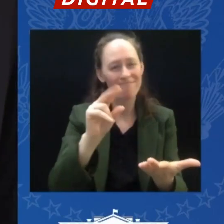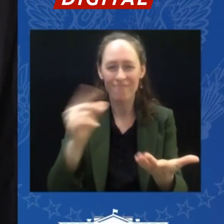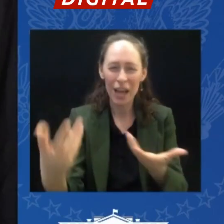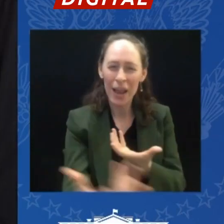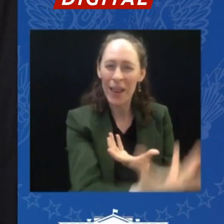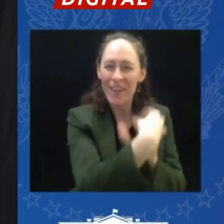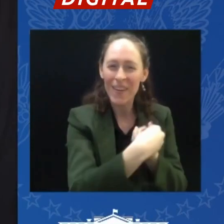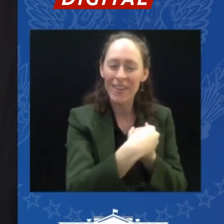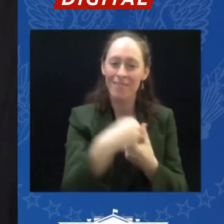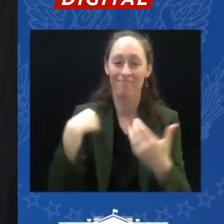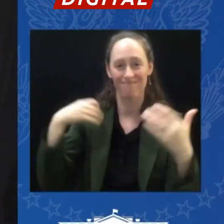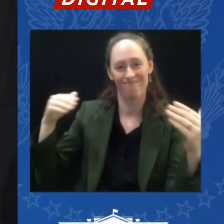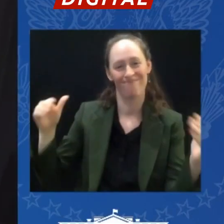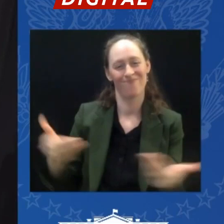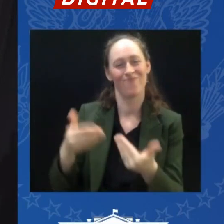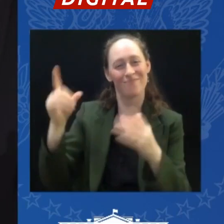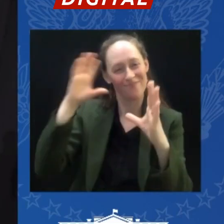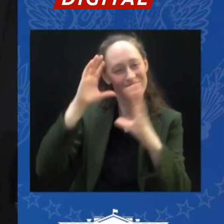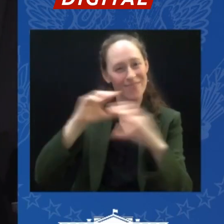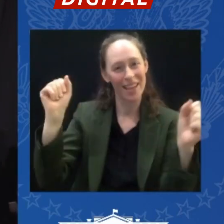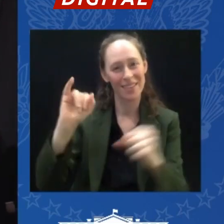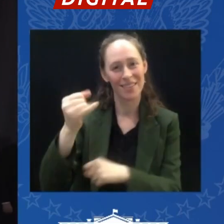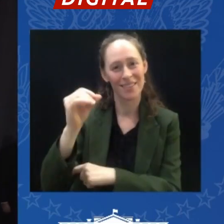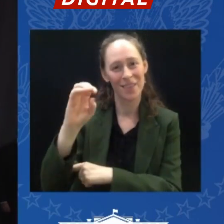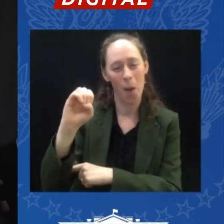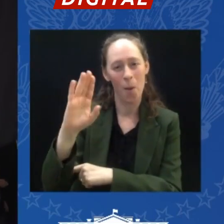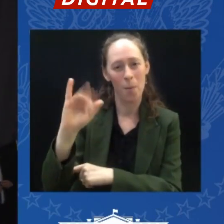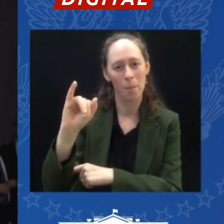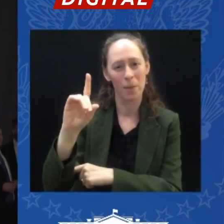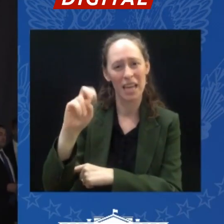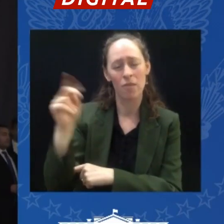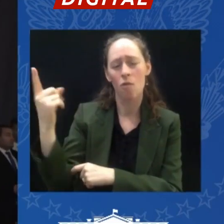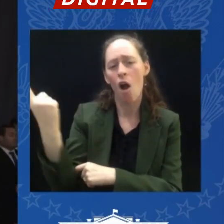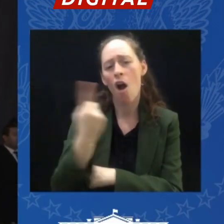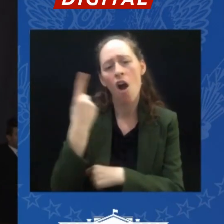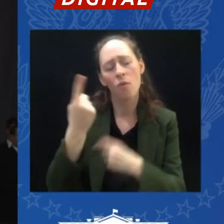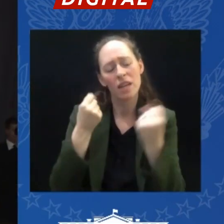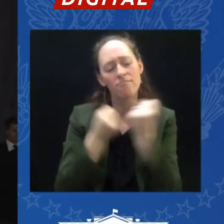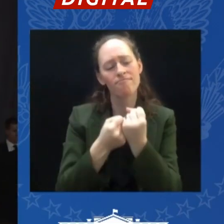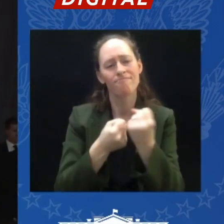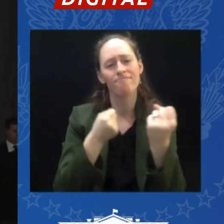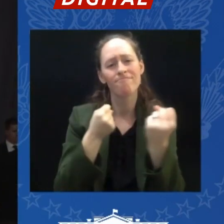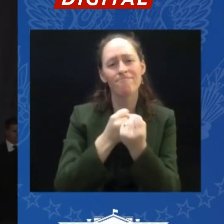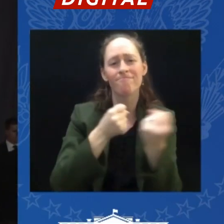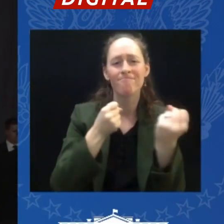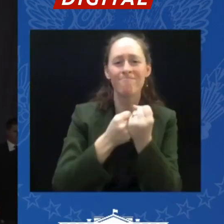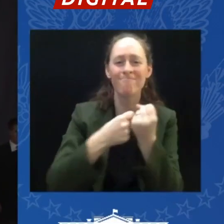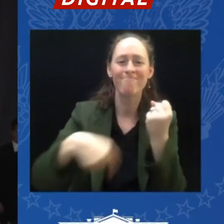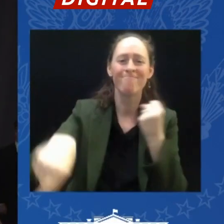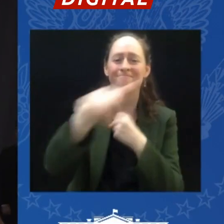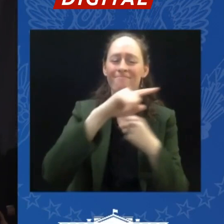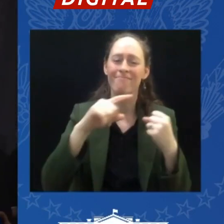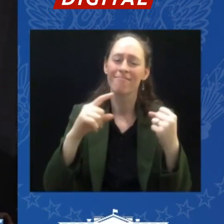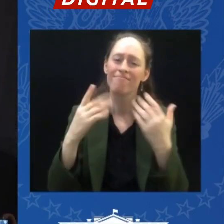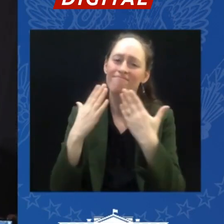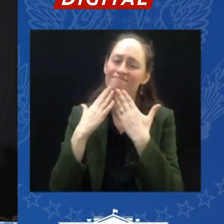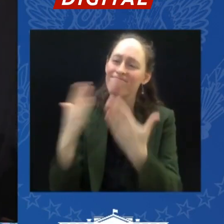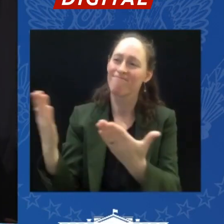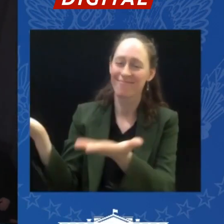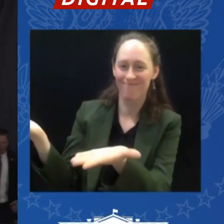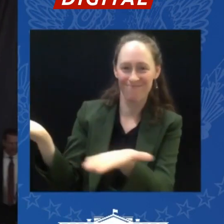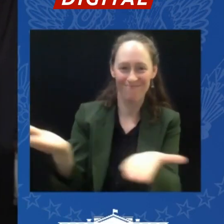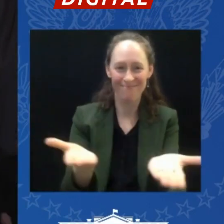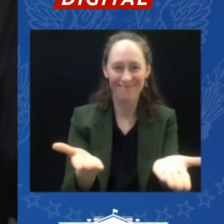marked the Martin Luther King holiday on Monday by speaking at a breakfast organized by civil rights advocate Al